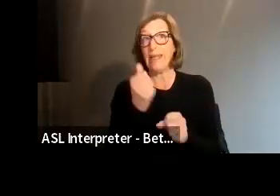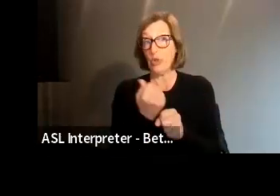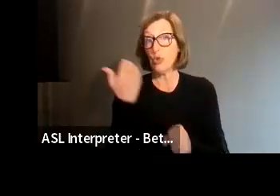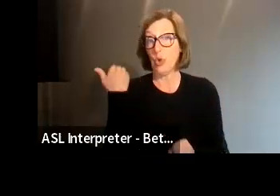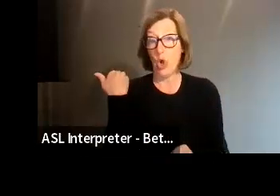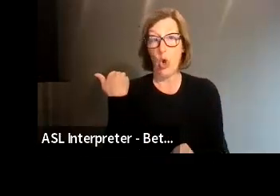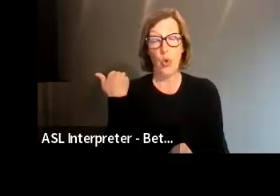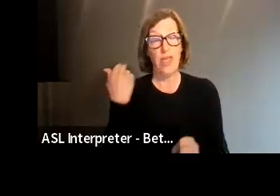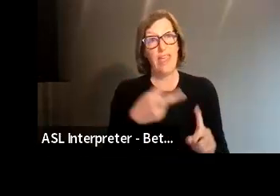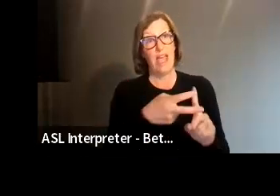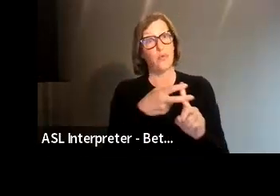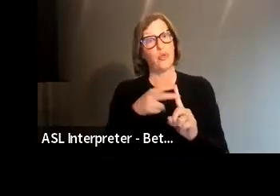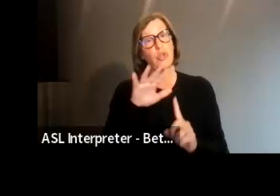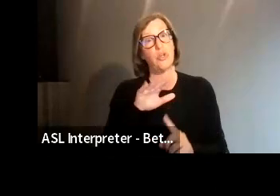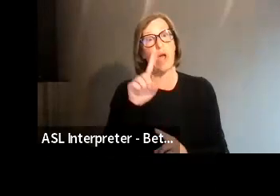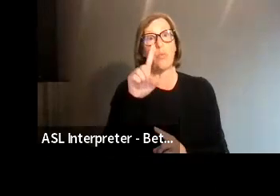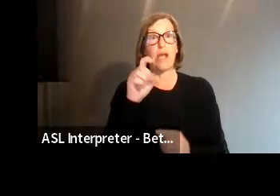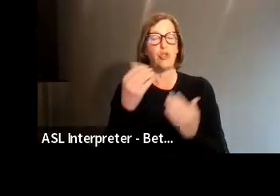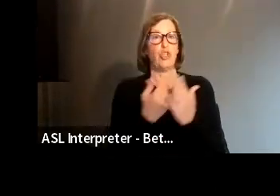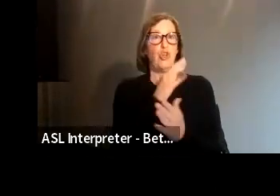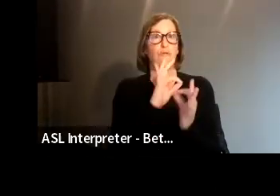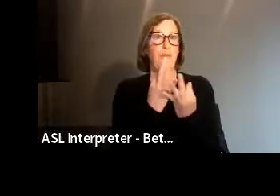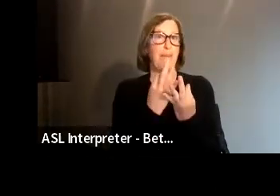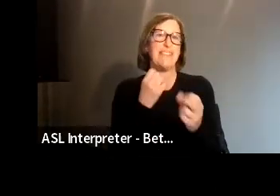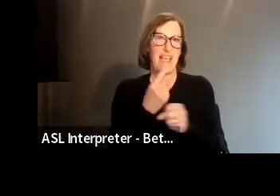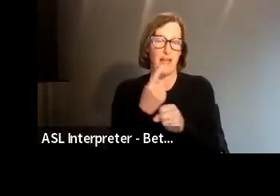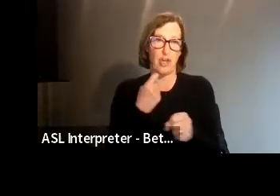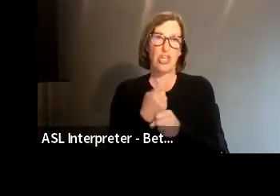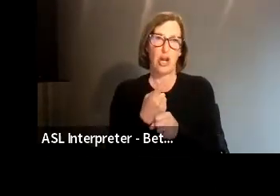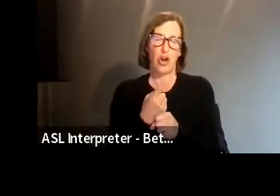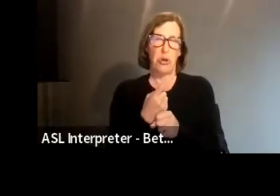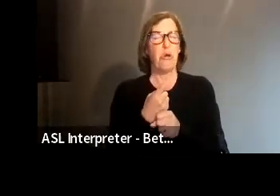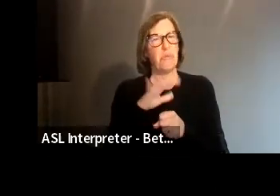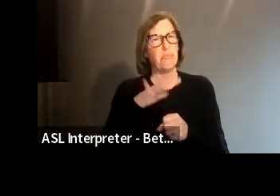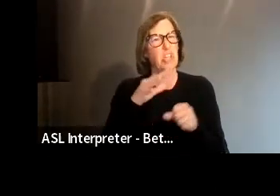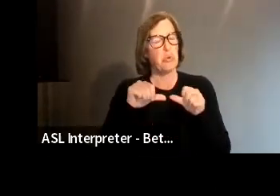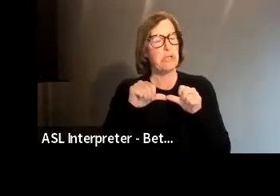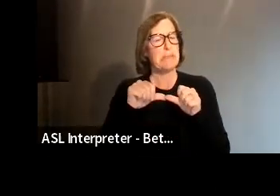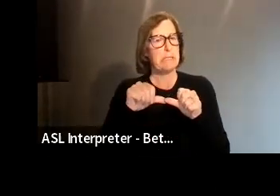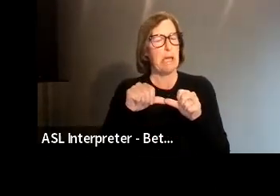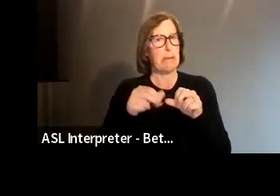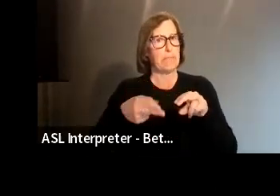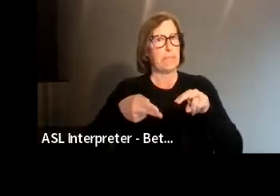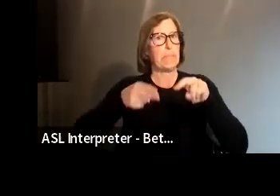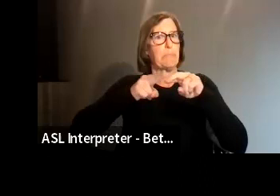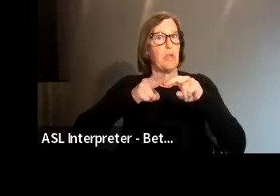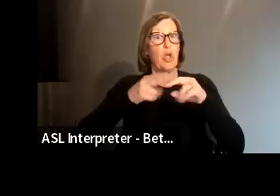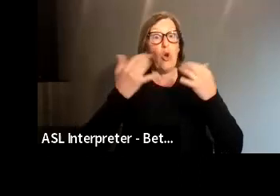are recruiting about 100 new families every year in a pretty steady pace. We recruited so